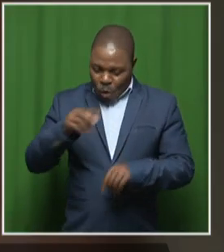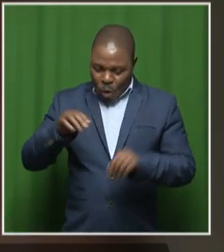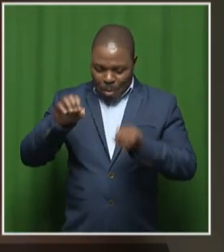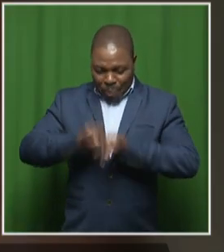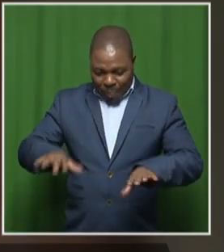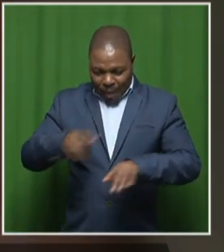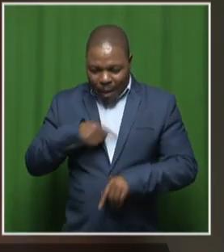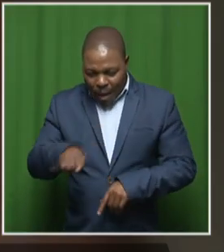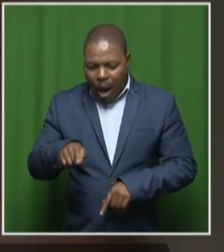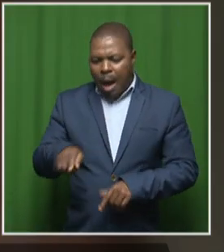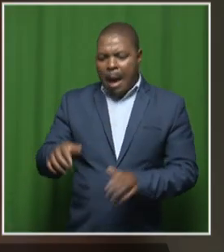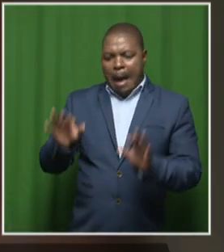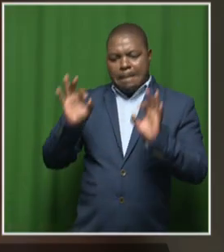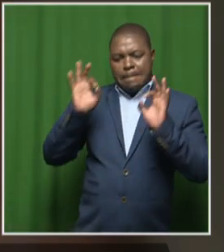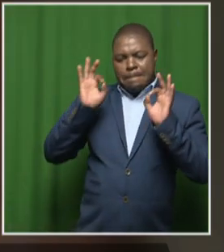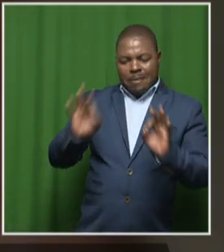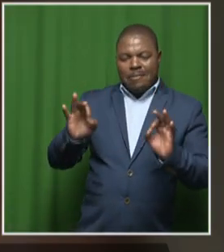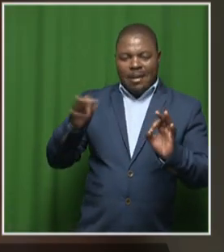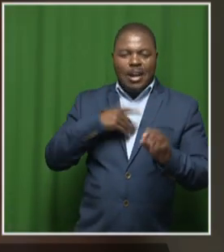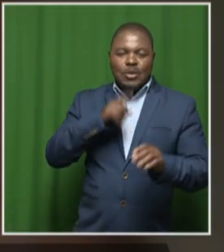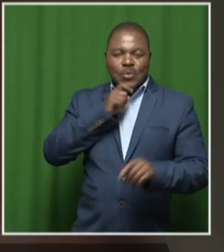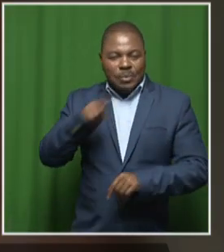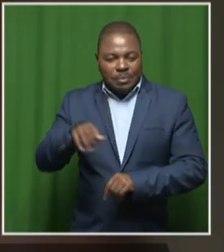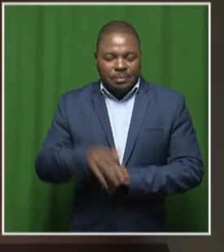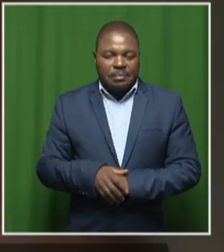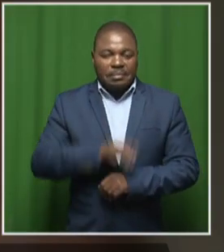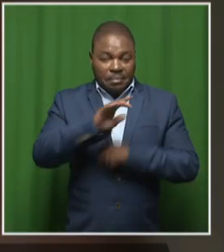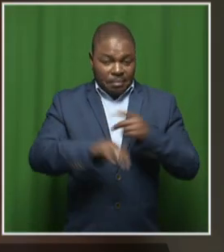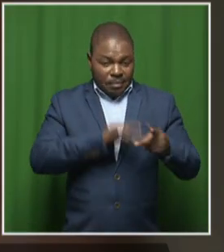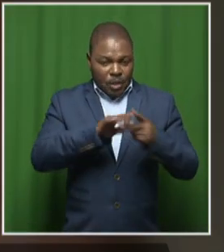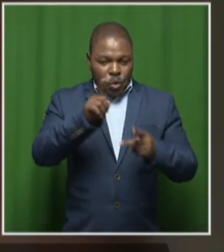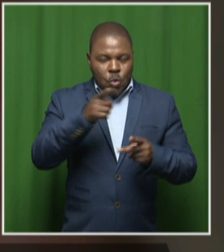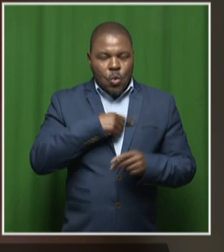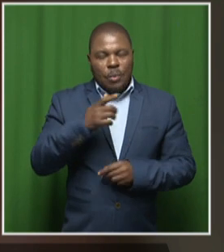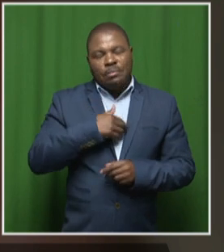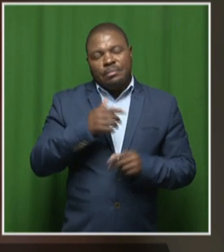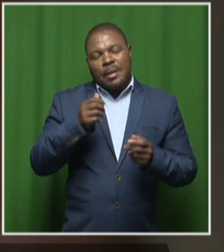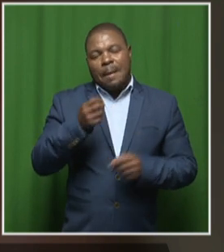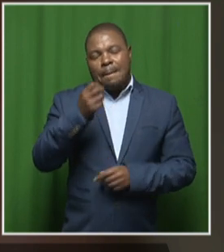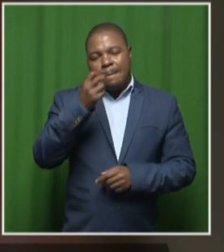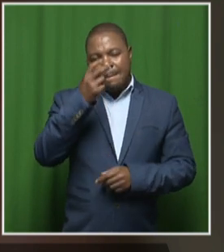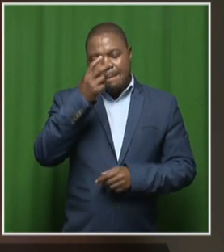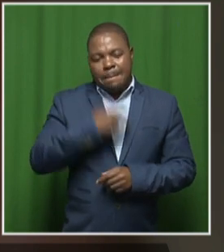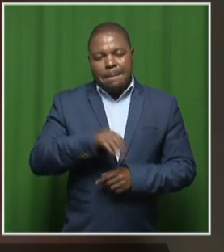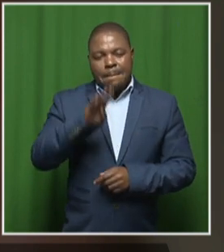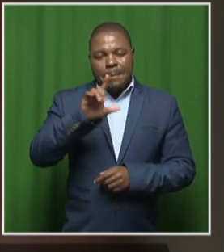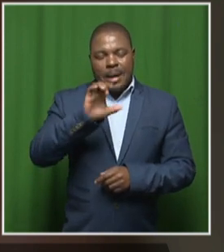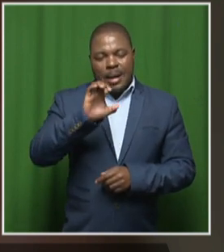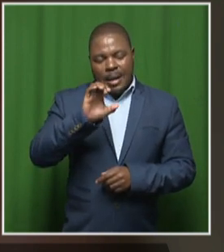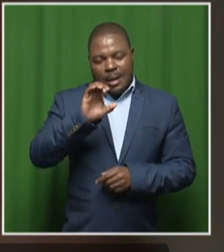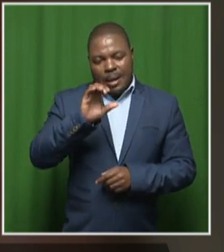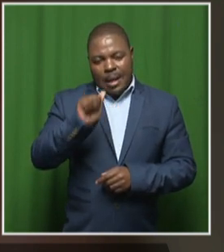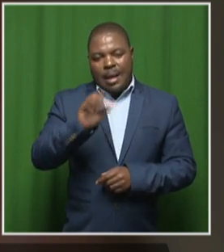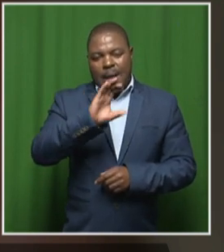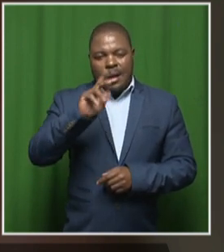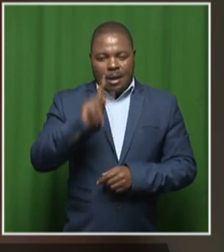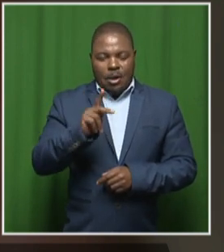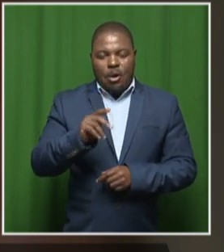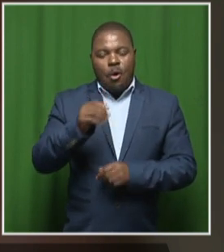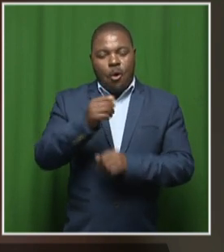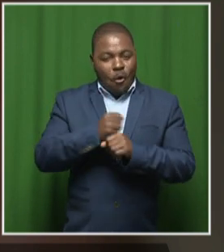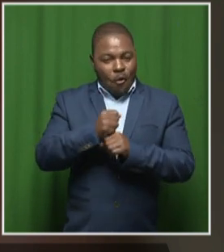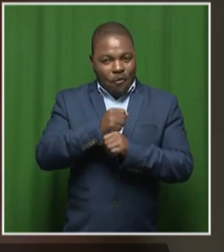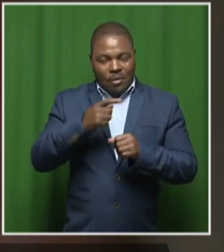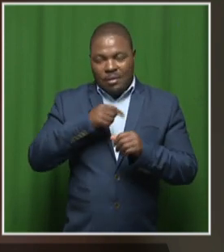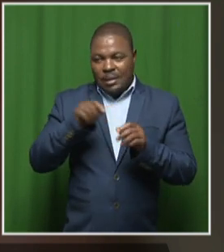yeah, that's the moment. Yes. And then it led on to you drawing a portrait of Black Coffee. It is on the screen right now. Yes. And do you get a sense